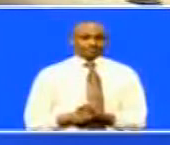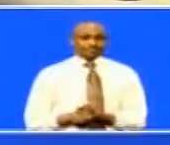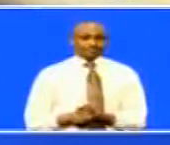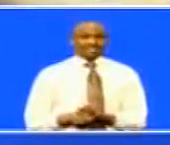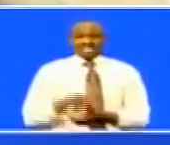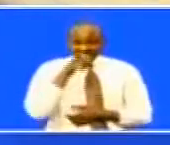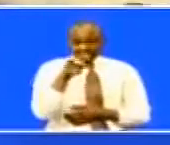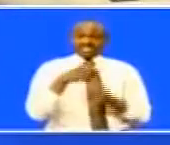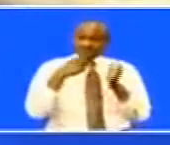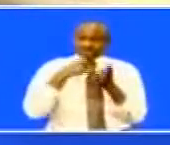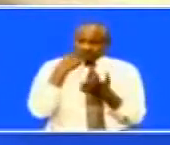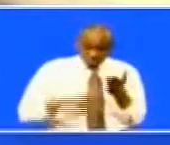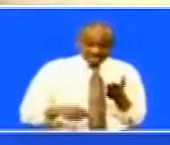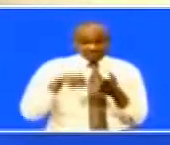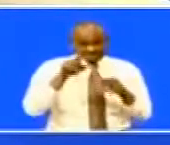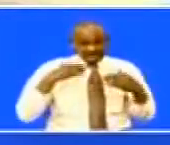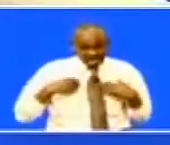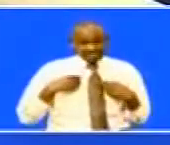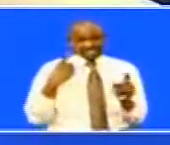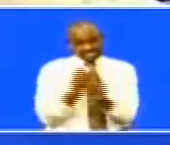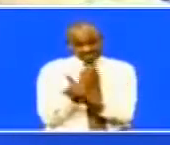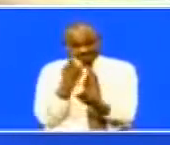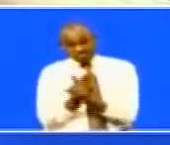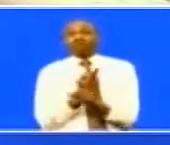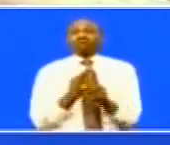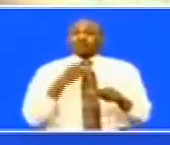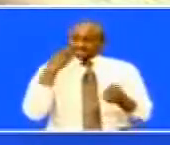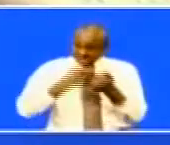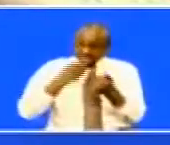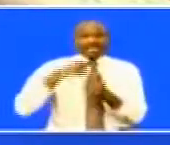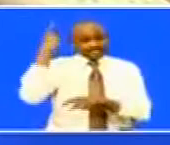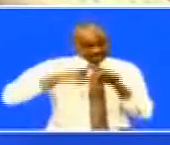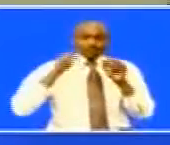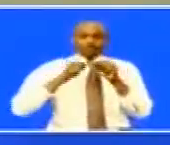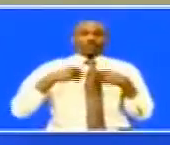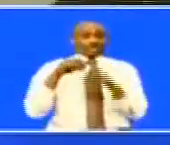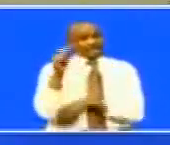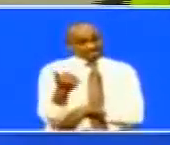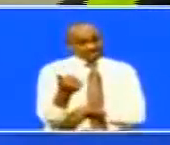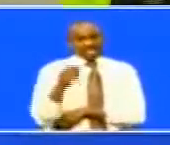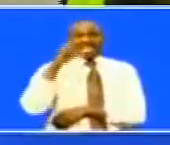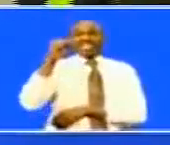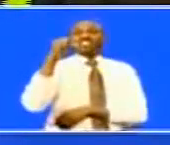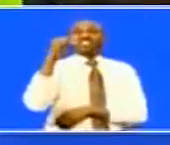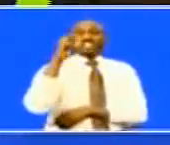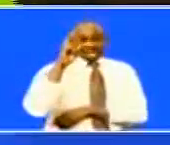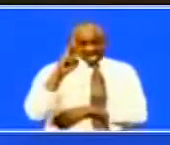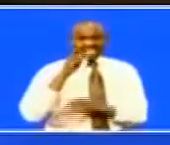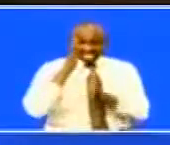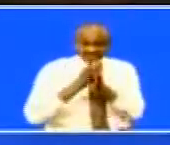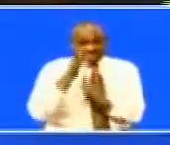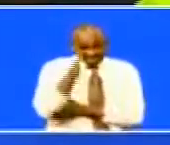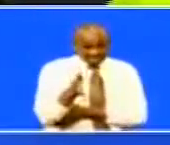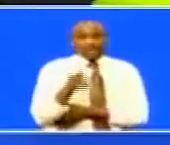The firm has undertaken to execute another round of bulk steel buying next year. The SGR is built to be a major